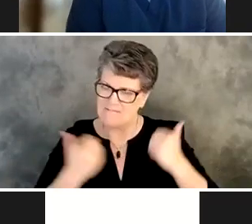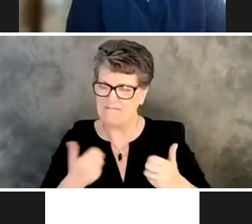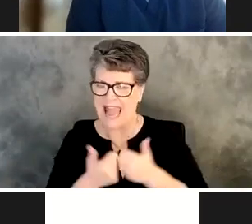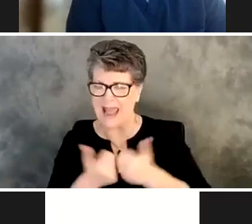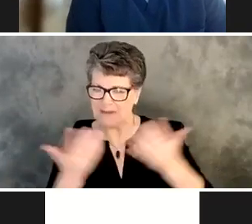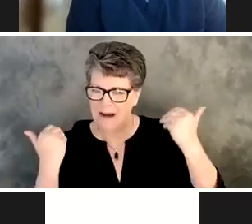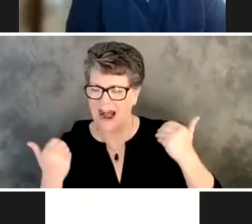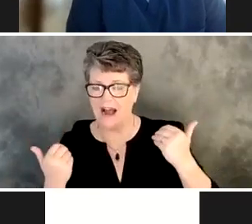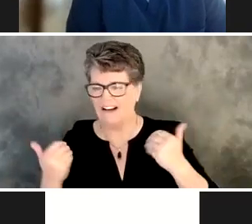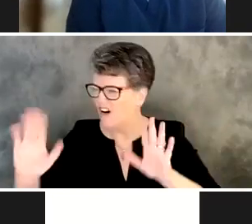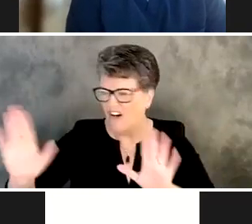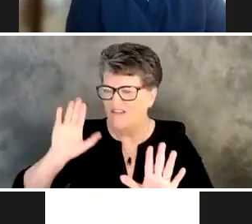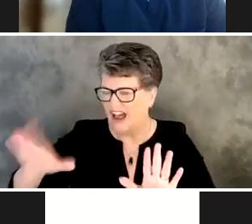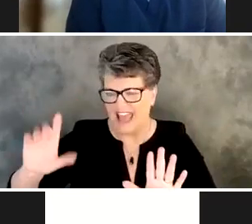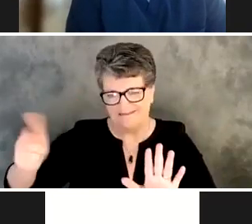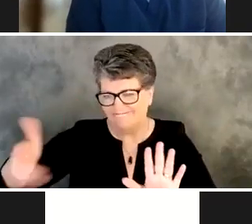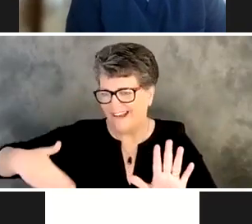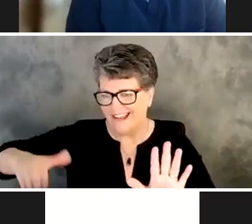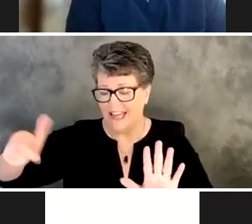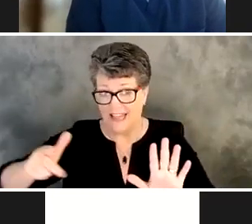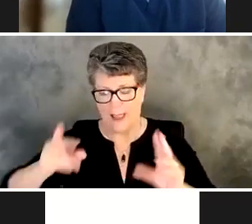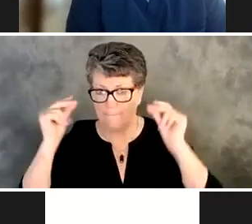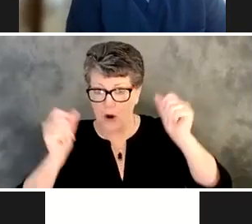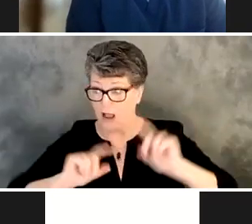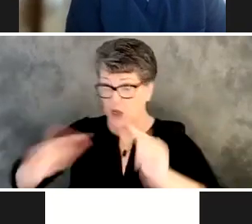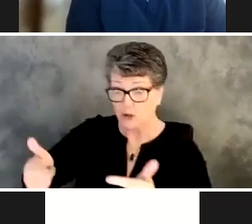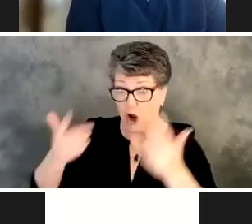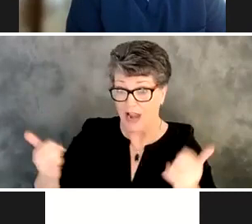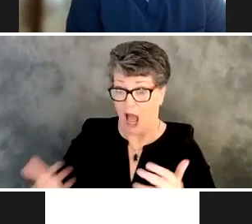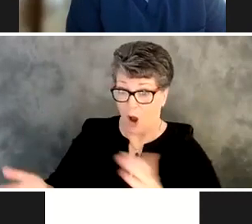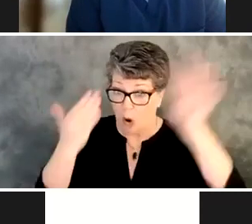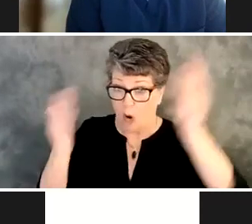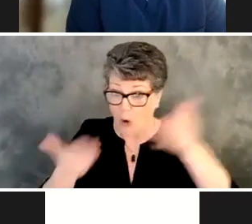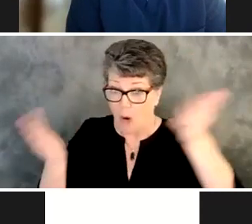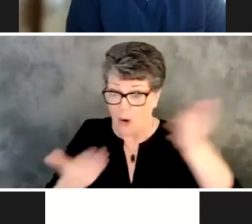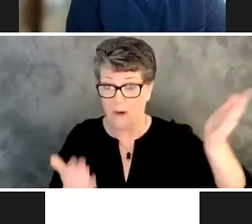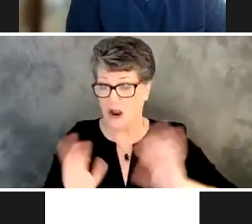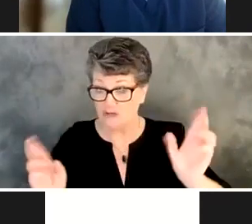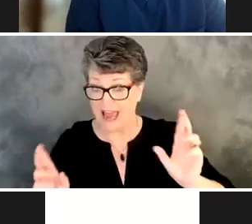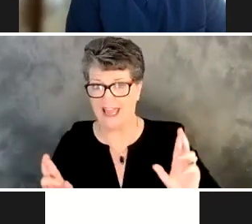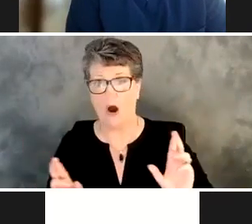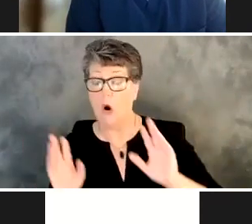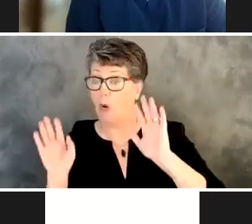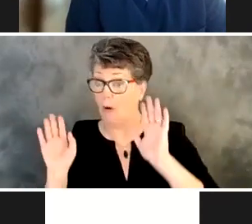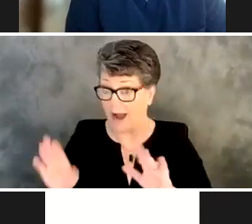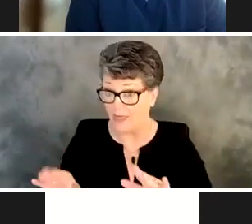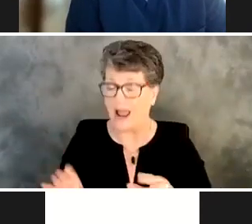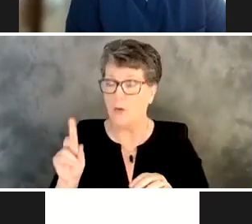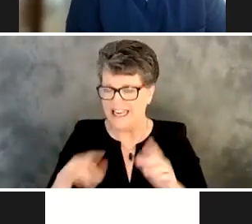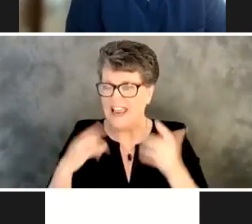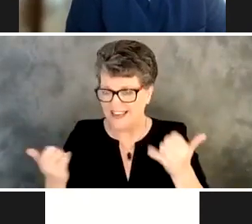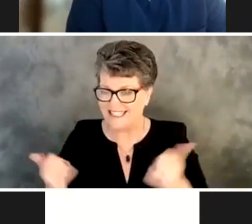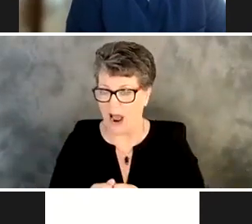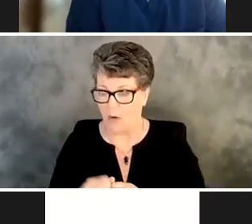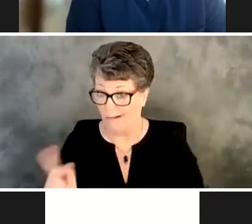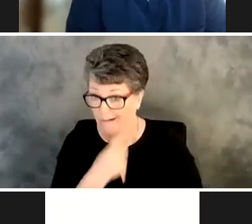just said, no, not your turn yet, right? And then it was like, boom, oh, it's your turn. Okay, are you ready? Oh, and by the way, we need this now. So, you